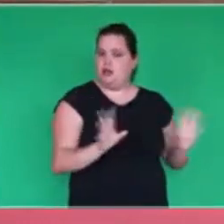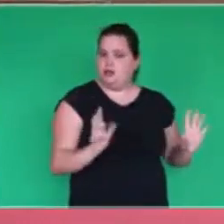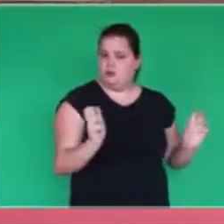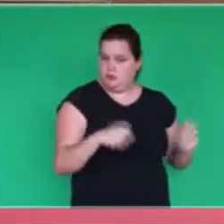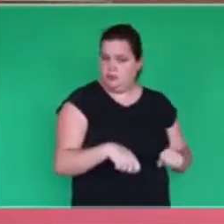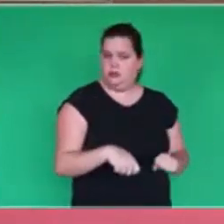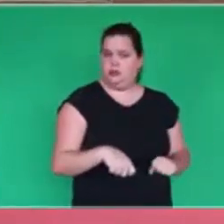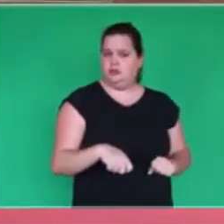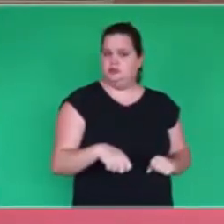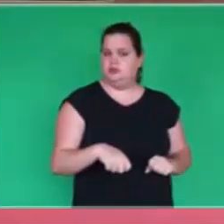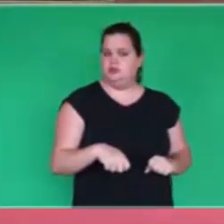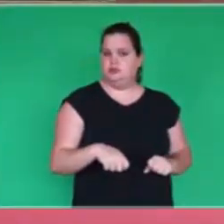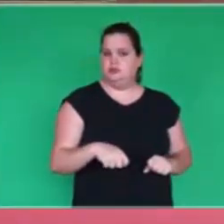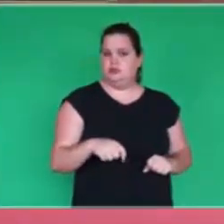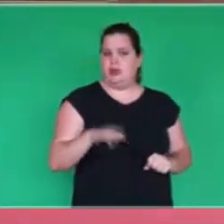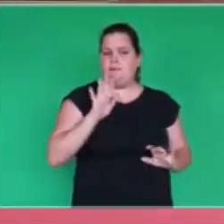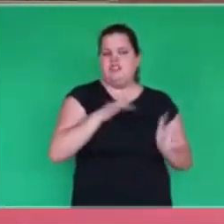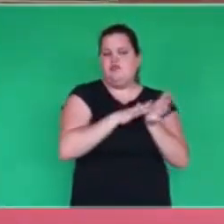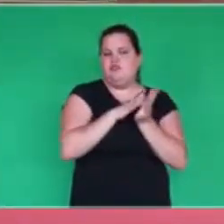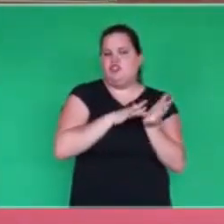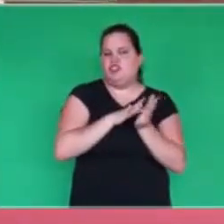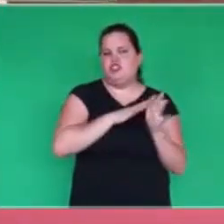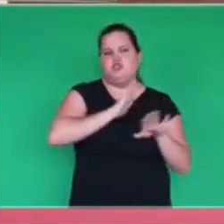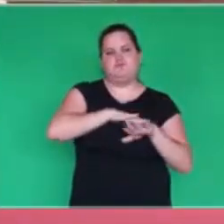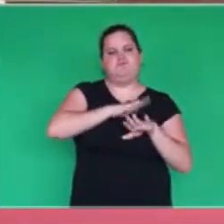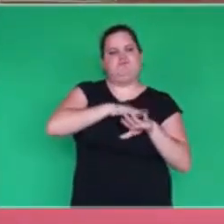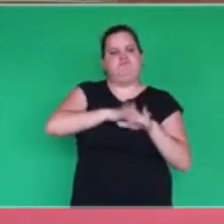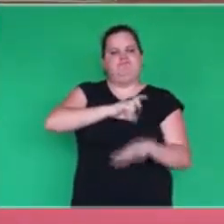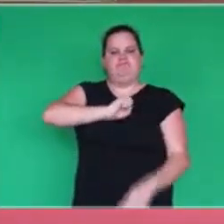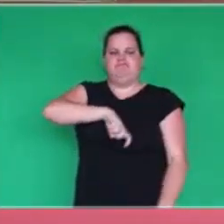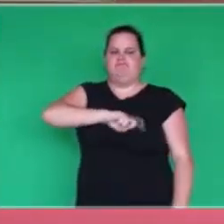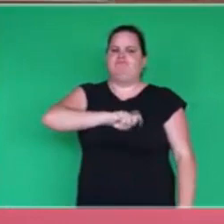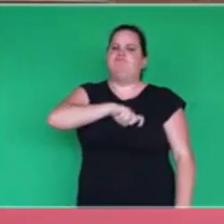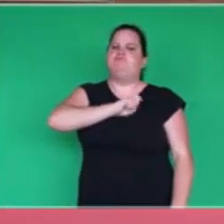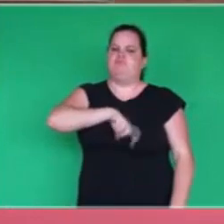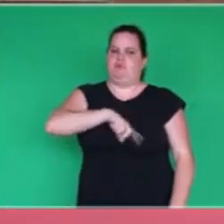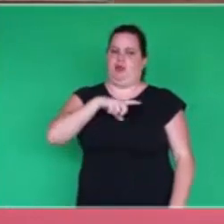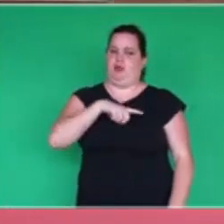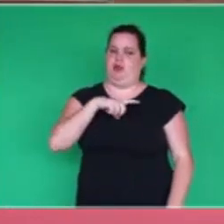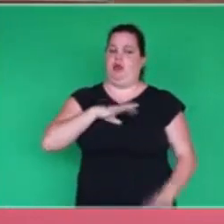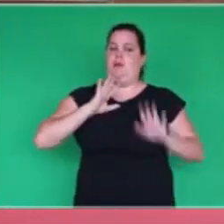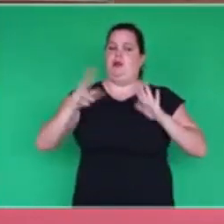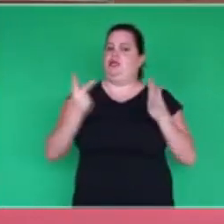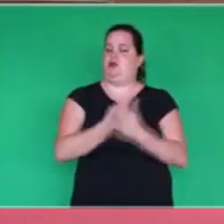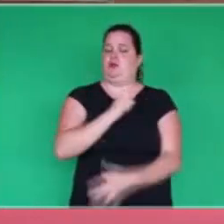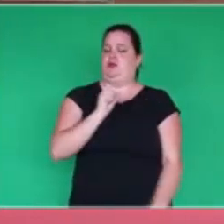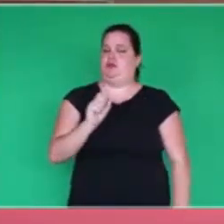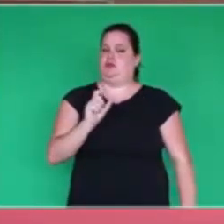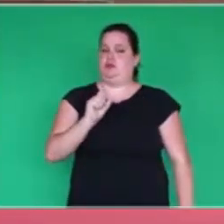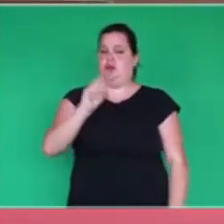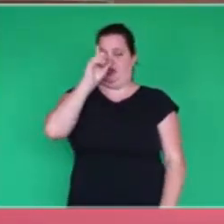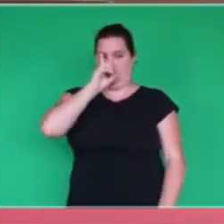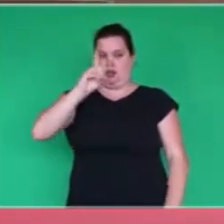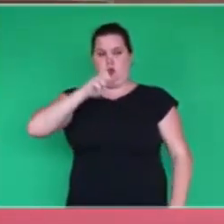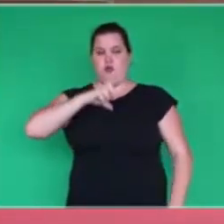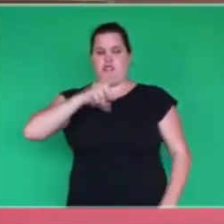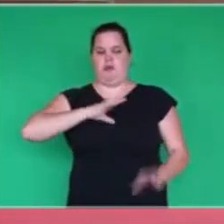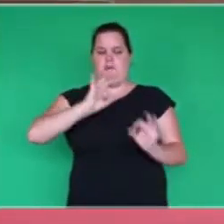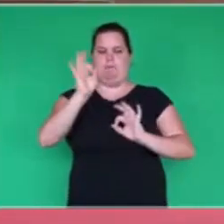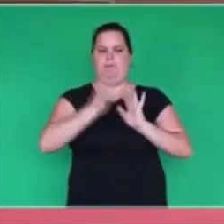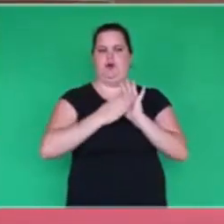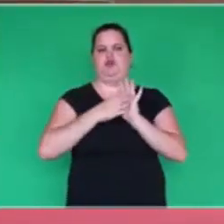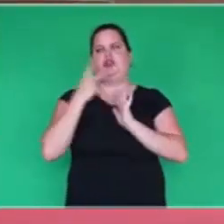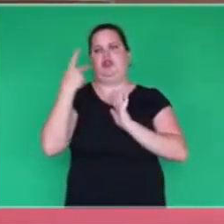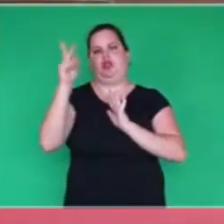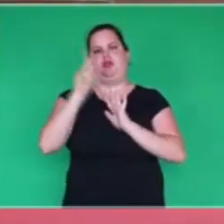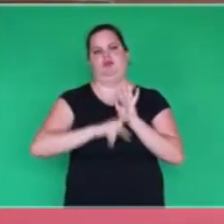Jerusalem. A great battle shall happen. Everything will be staged for this very moment.